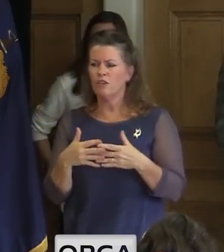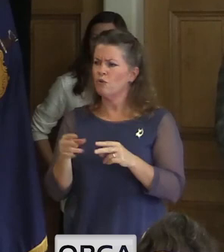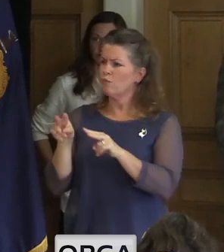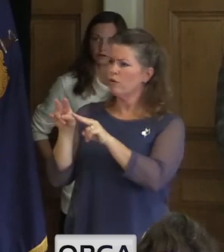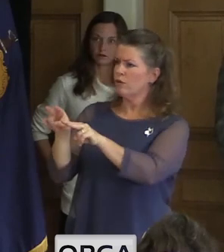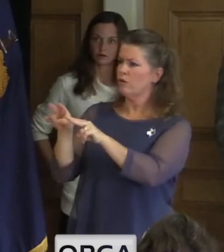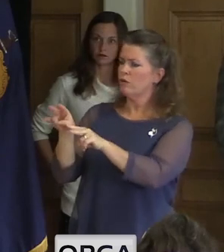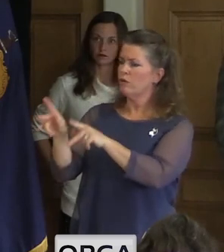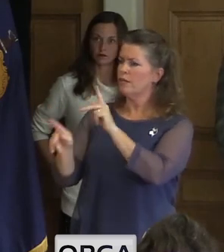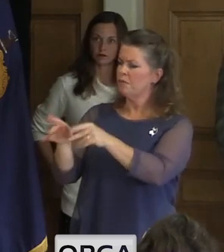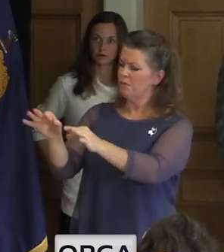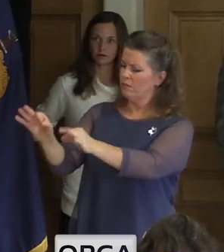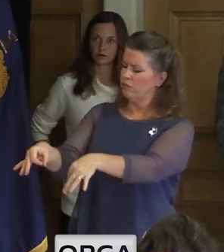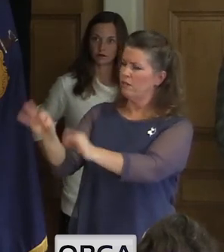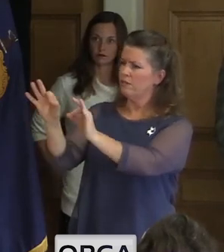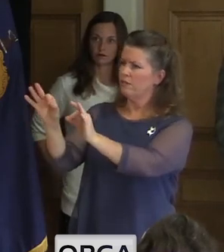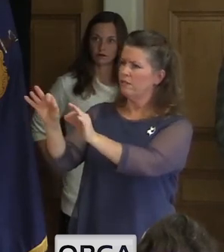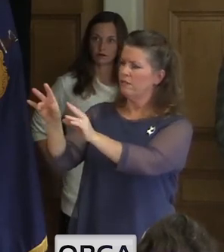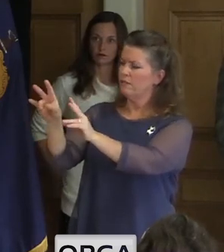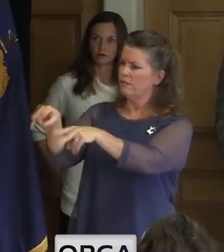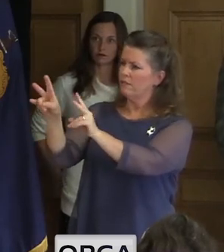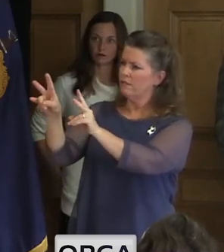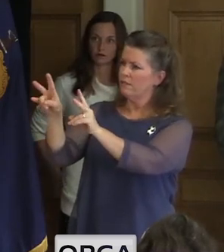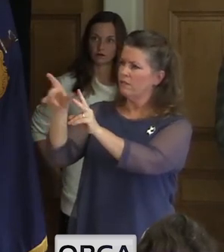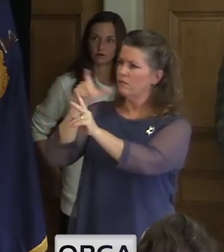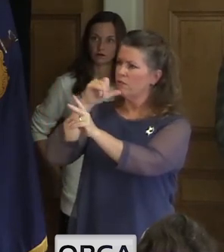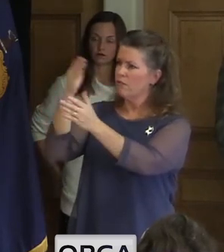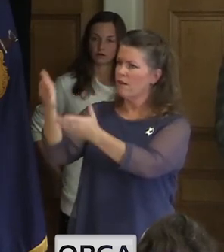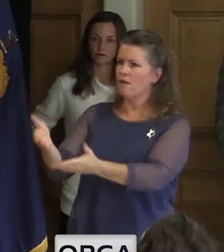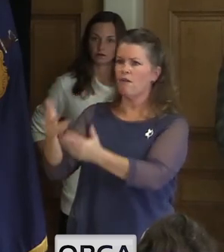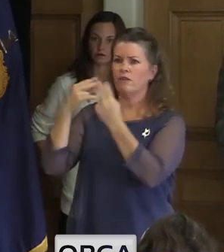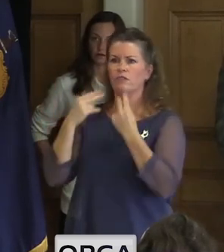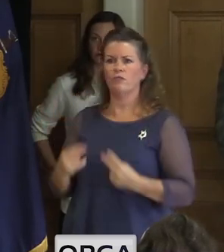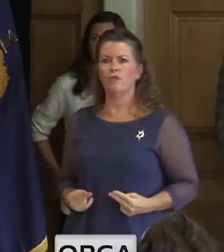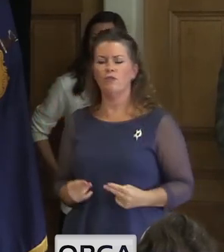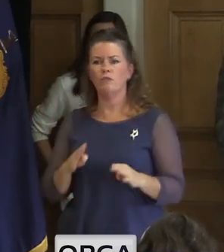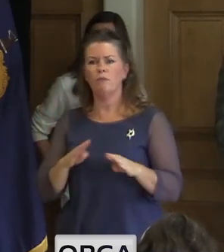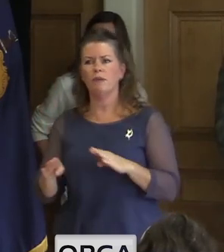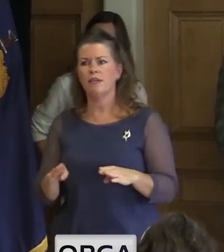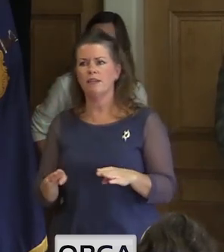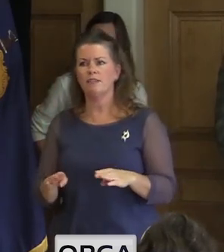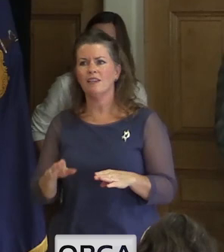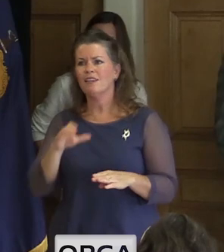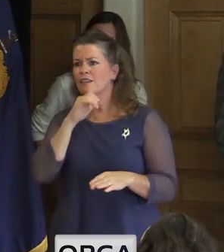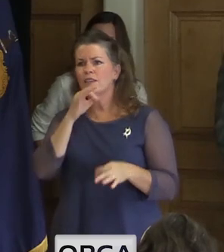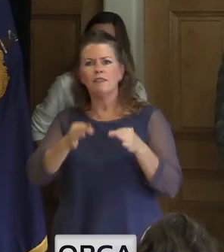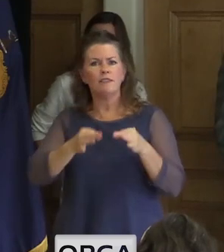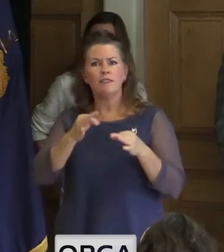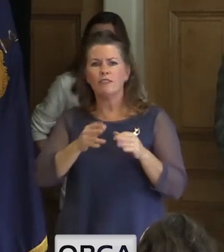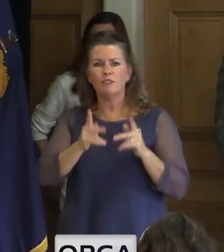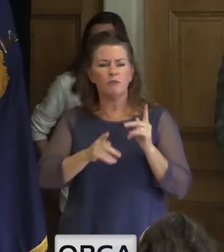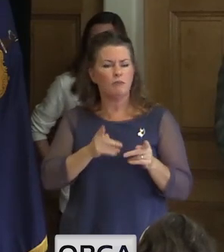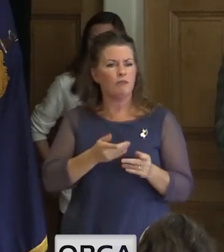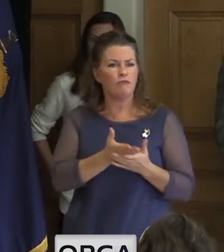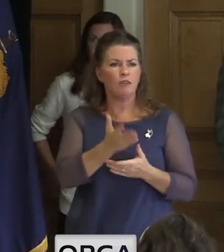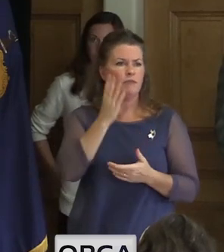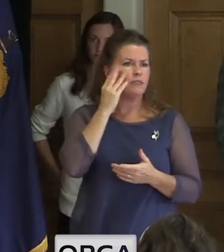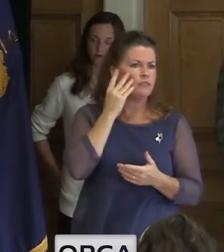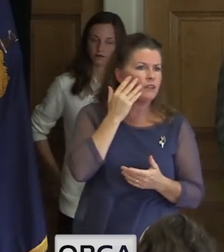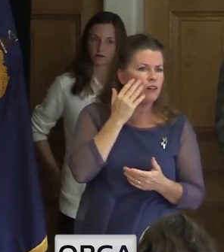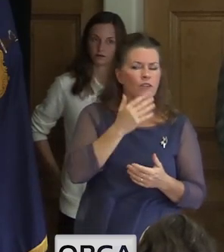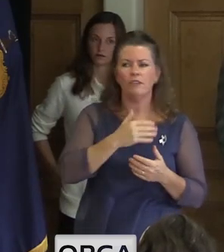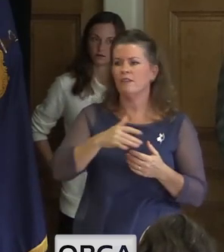at people based on who they are as human beings, not the color of their skin, not where they came from, not